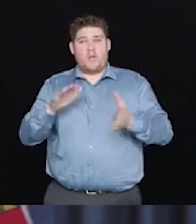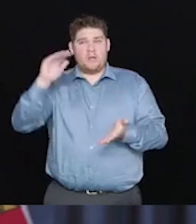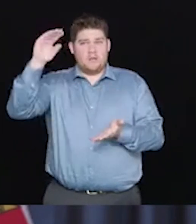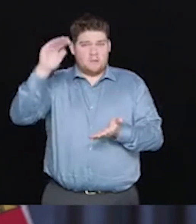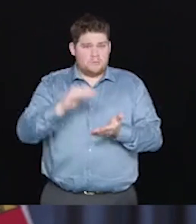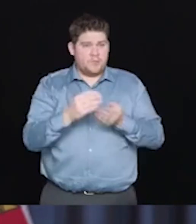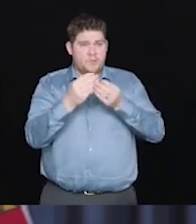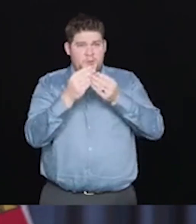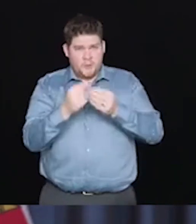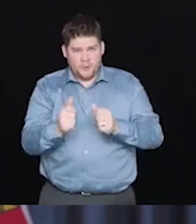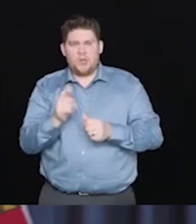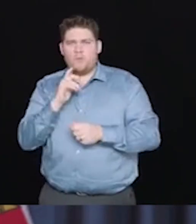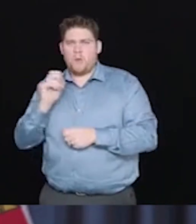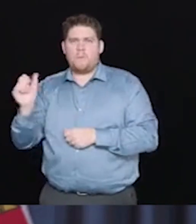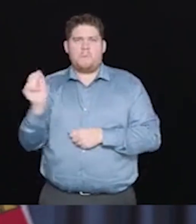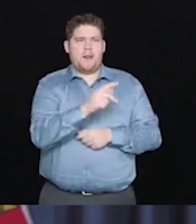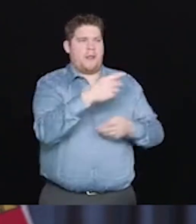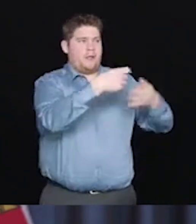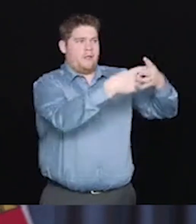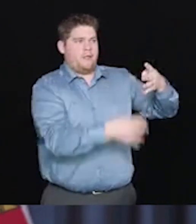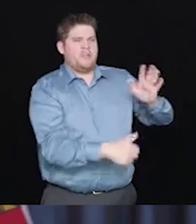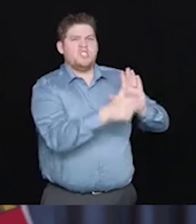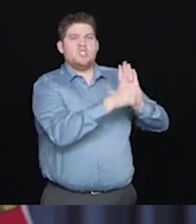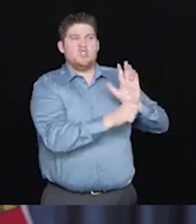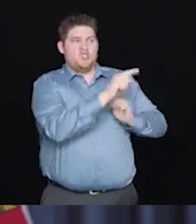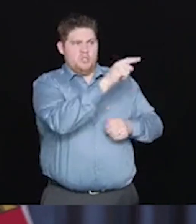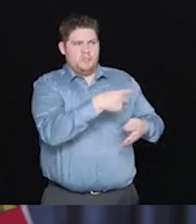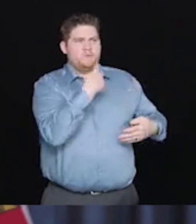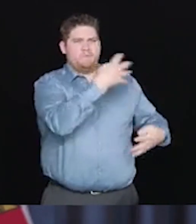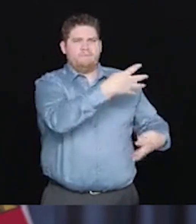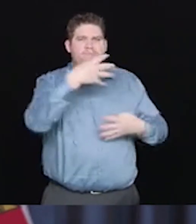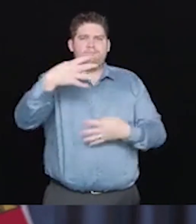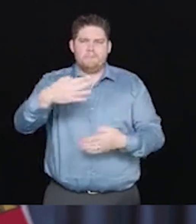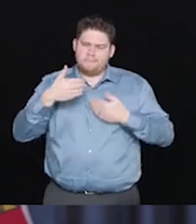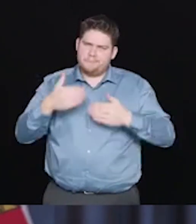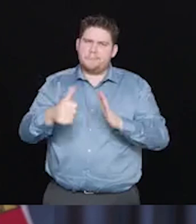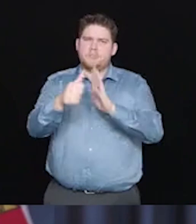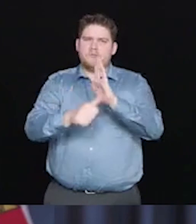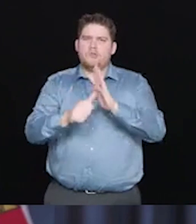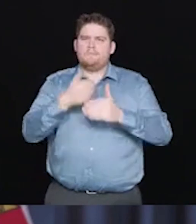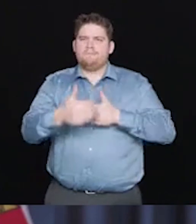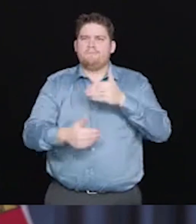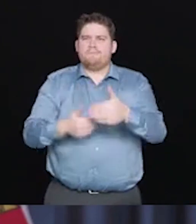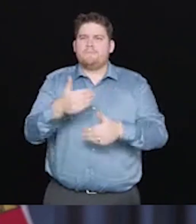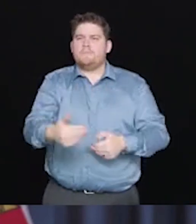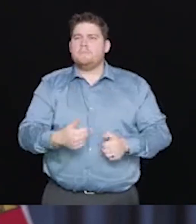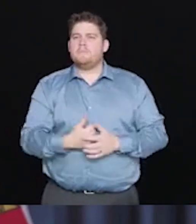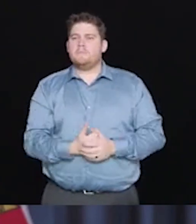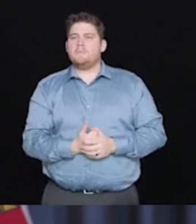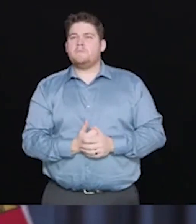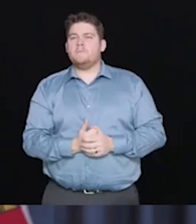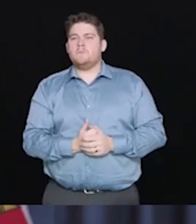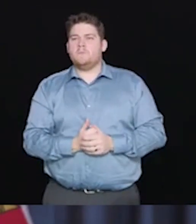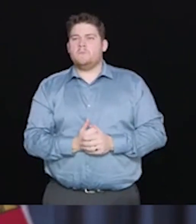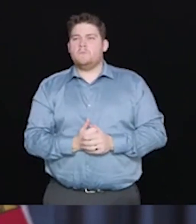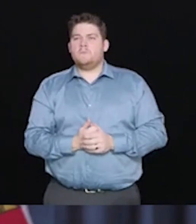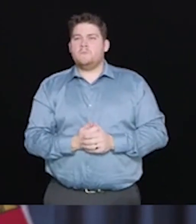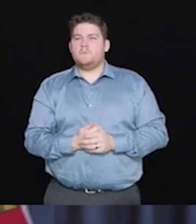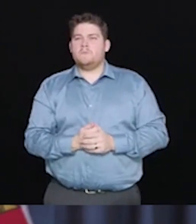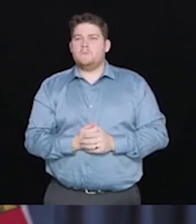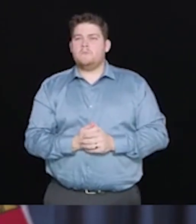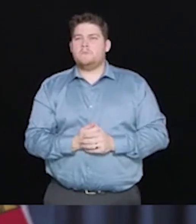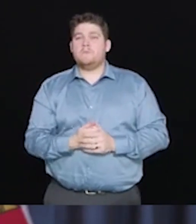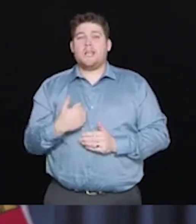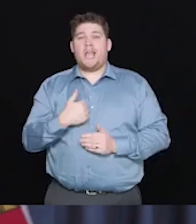which means we're going to the max all the time. And so when you're operating as we are right now, with a total capacity